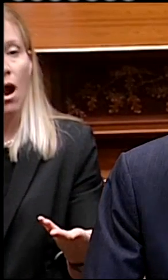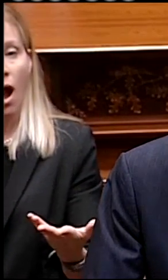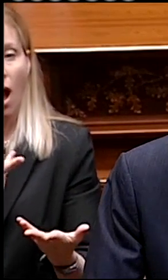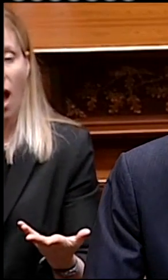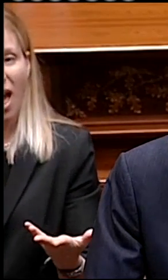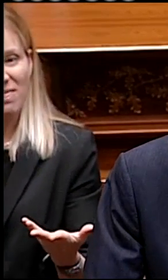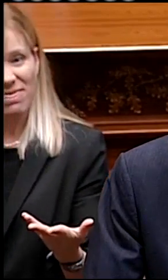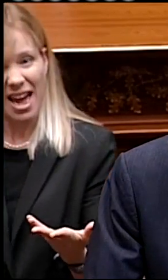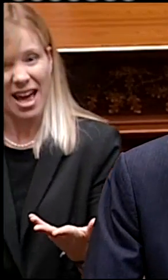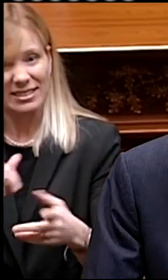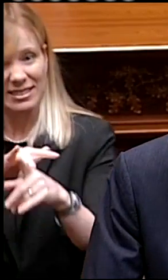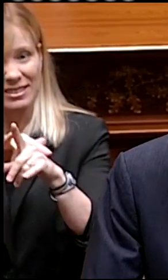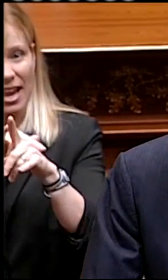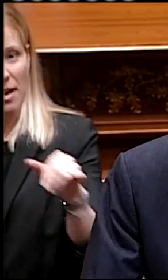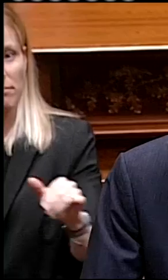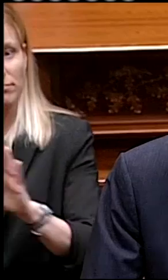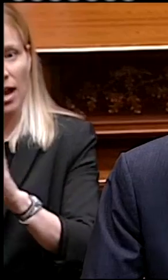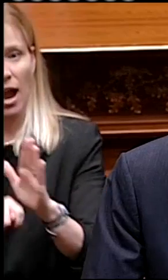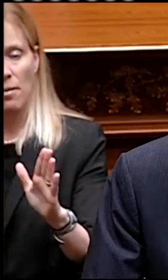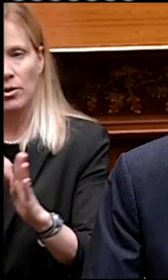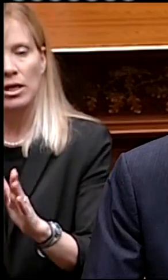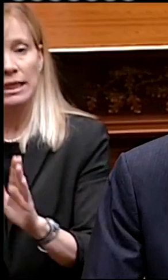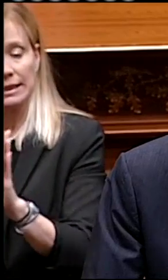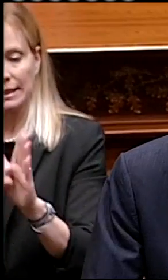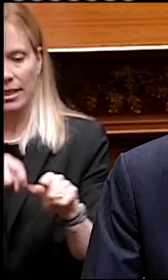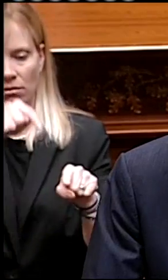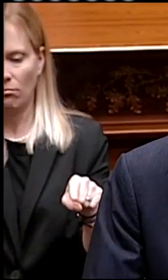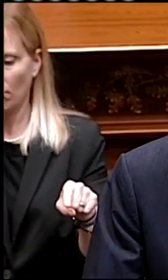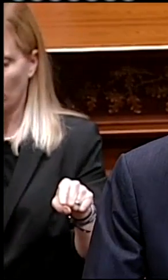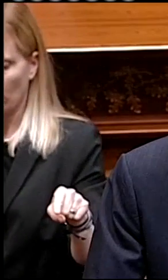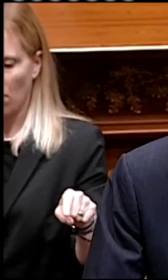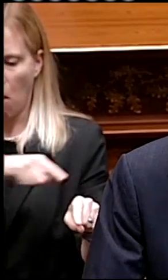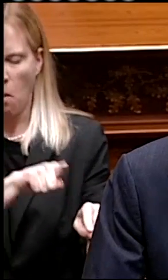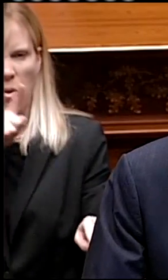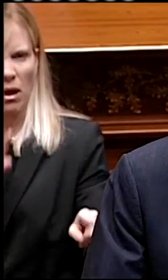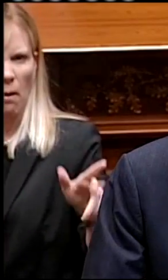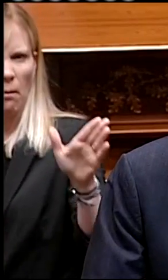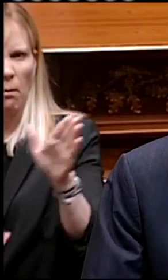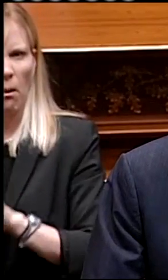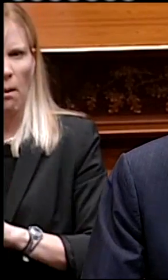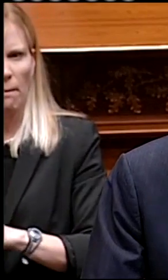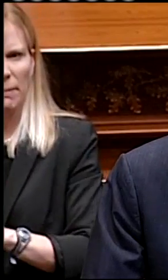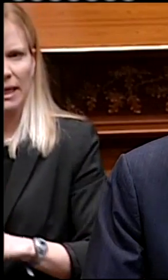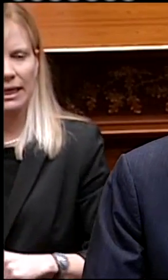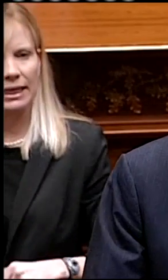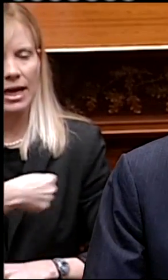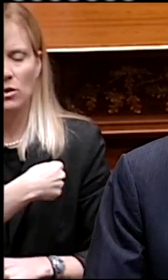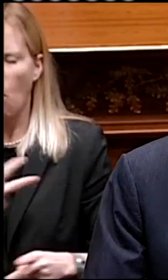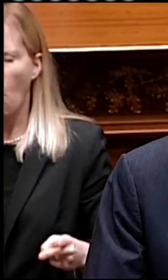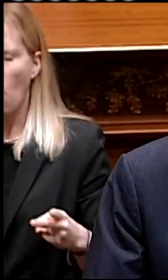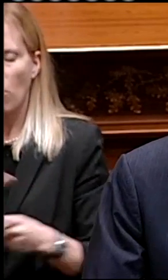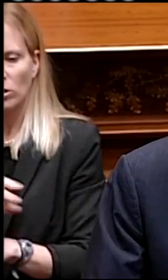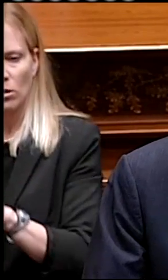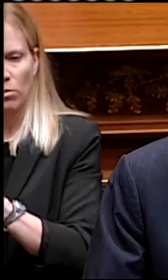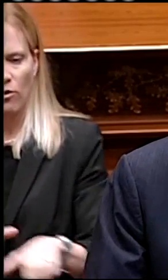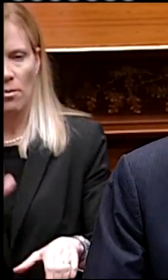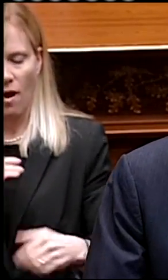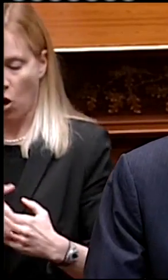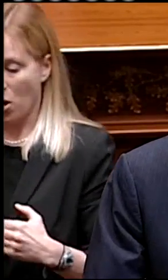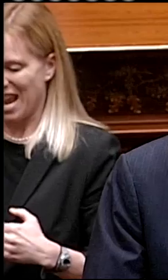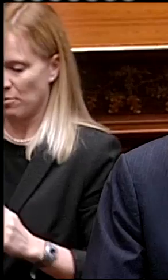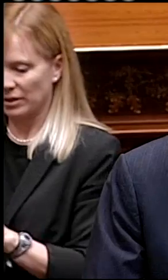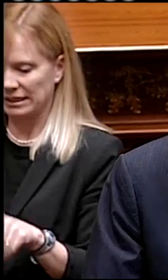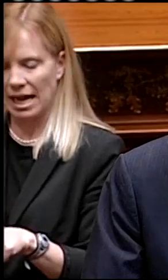And over that same time period, the states around us have been kicking our tails. The worst performing of our neighboring